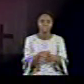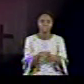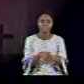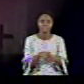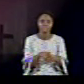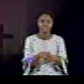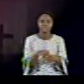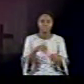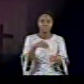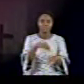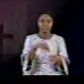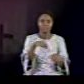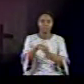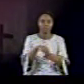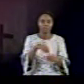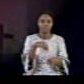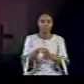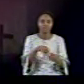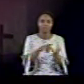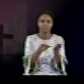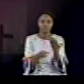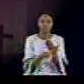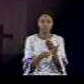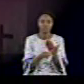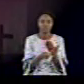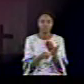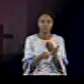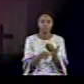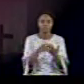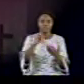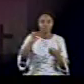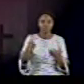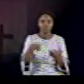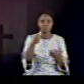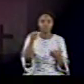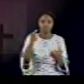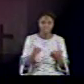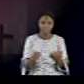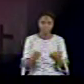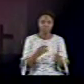Crusade, January, total freedom from Ibadan.